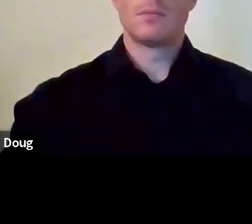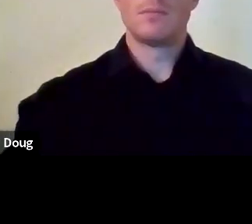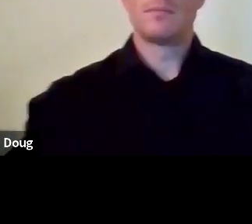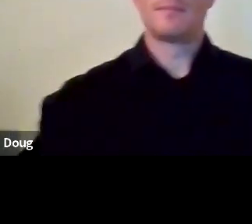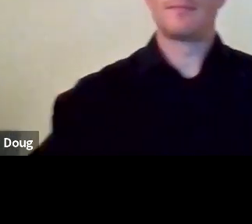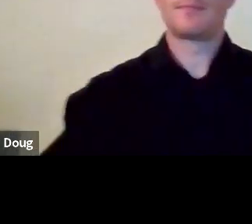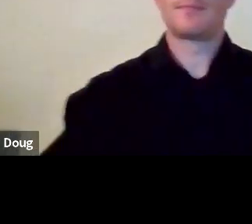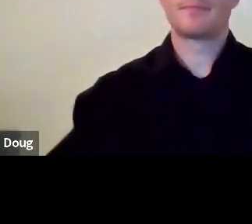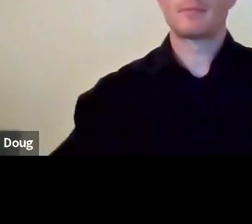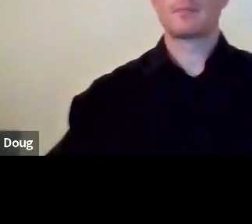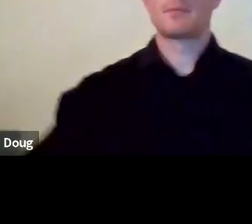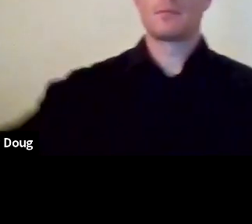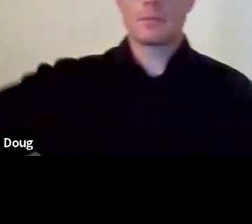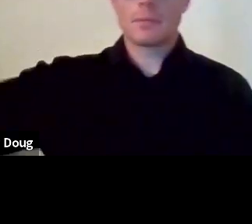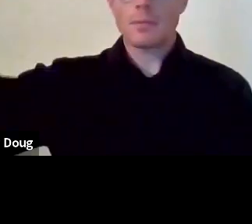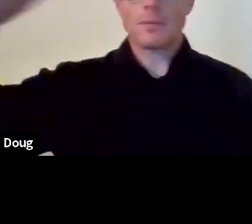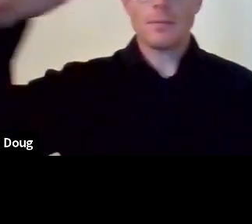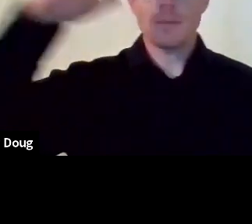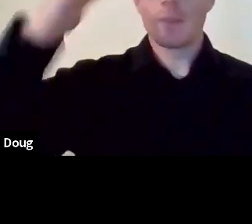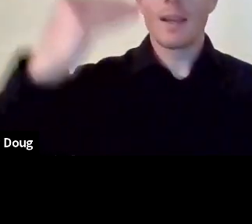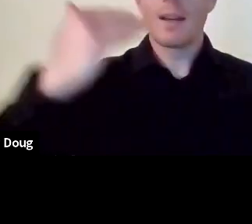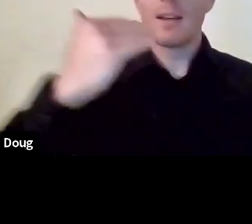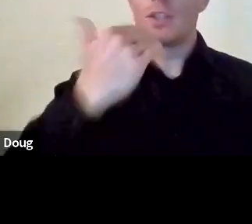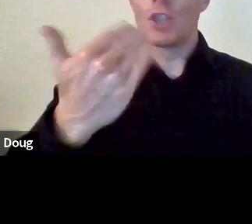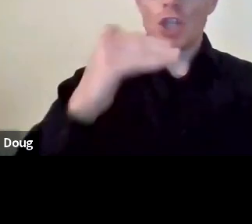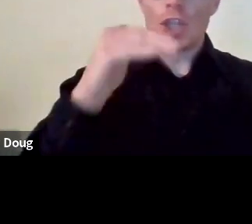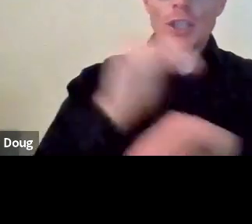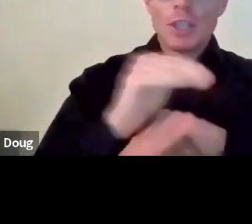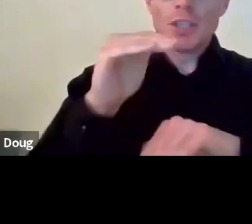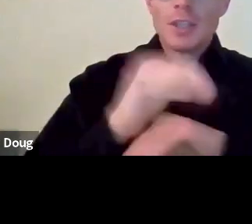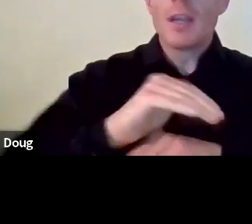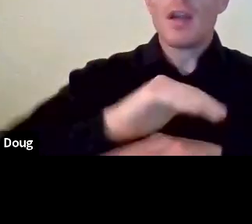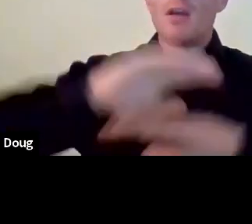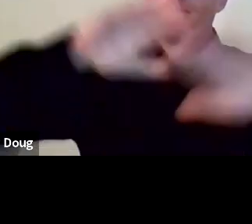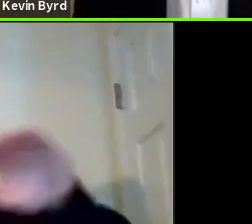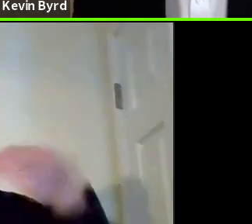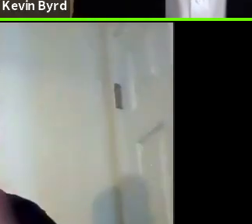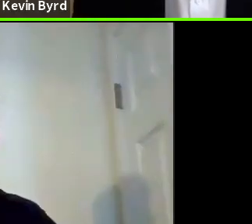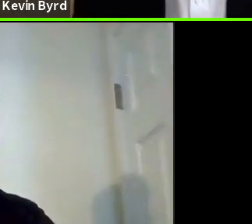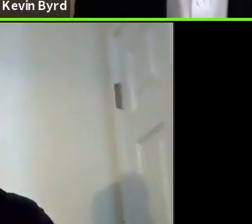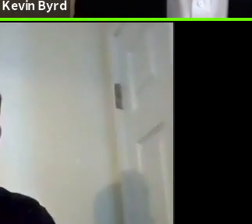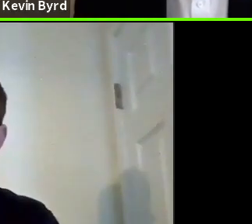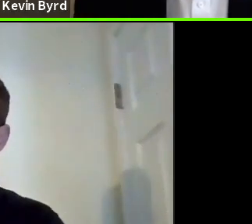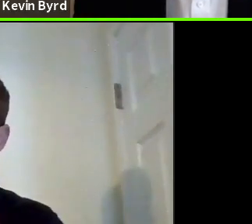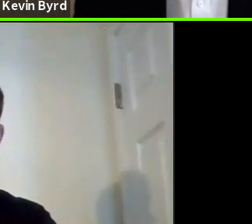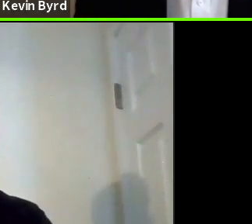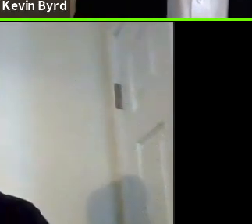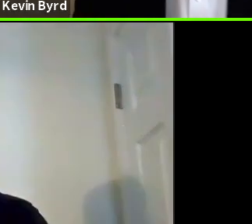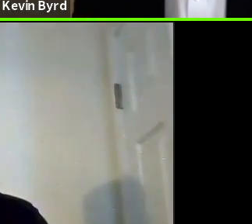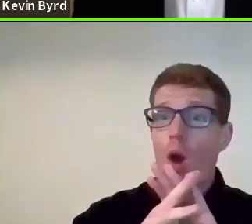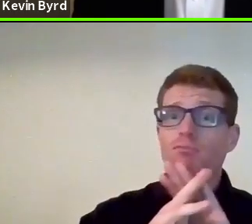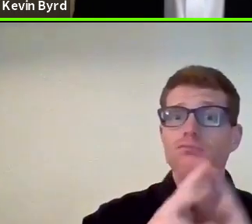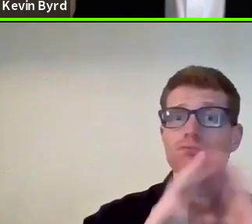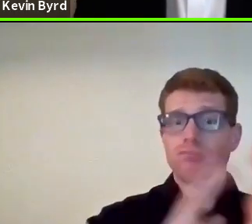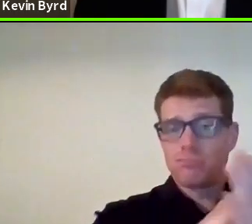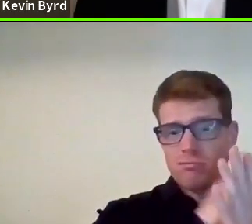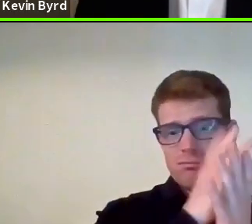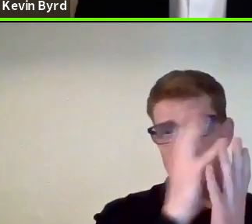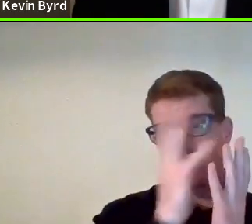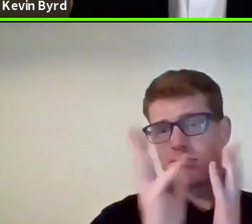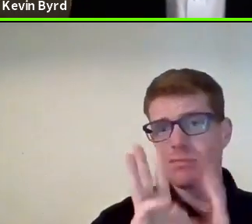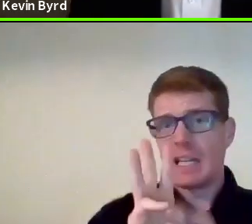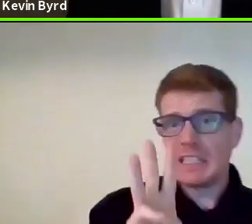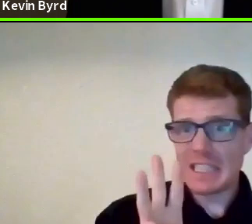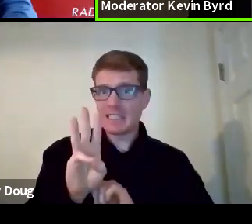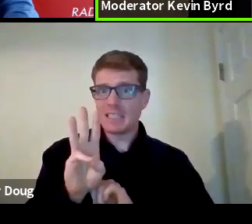Good evening, and welcome to the sixth installment in a series of six virtual town halls being presented